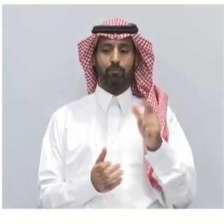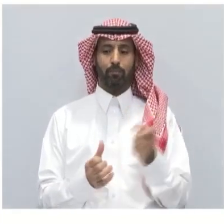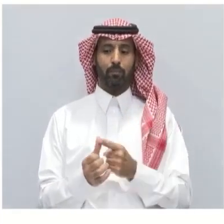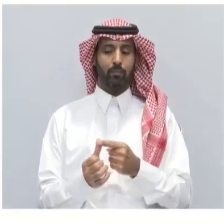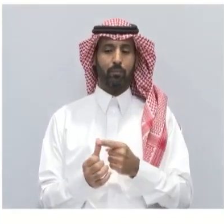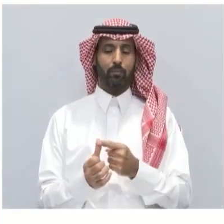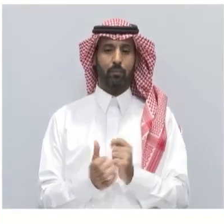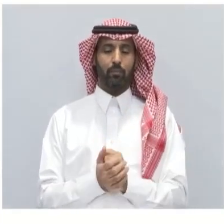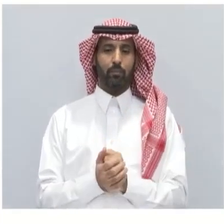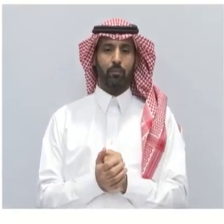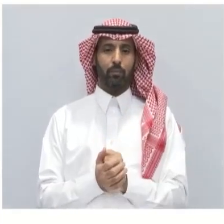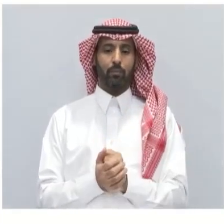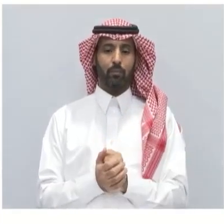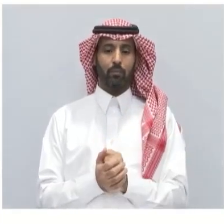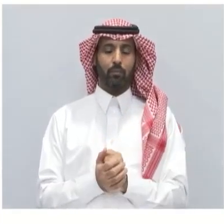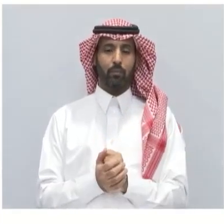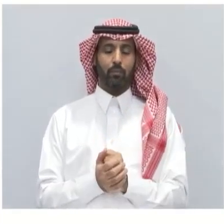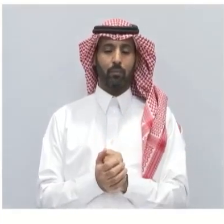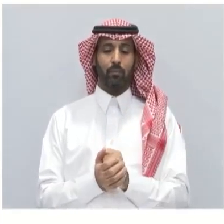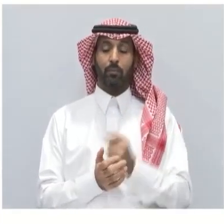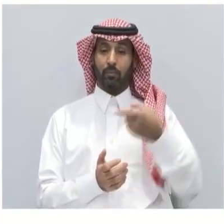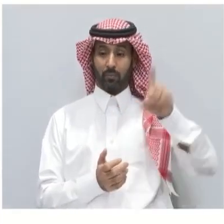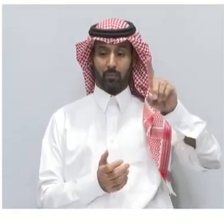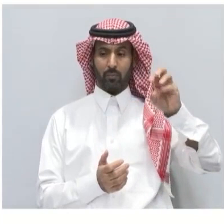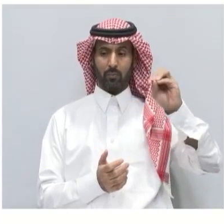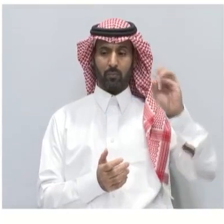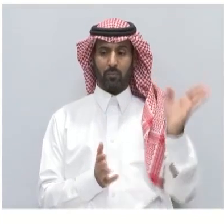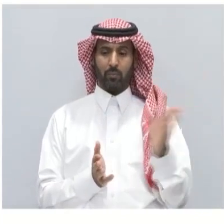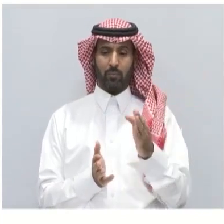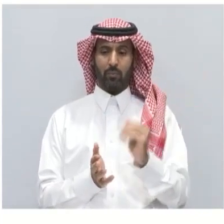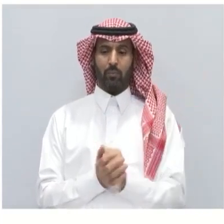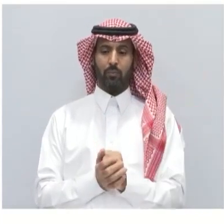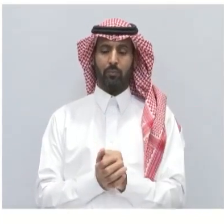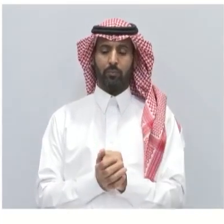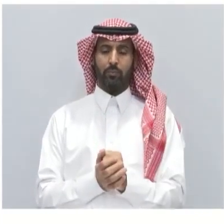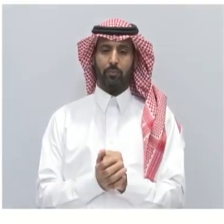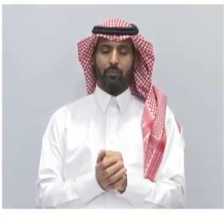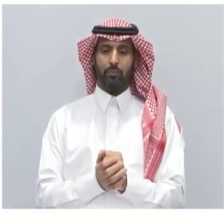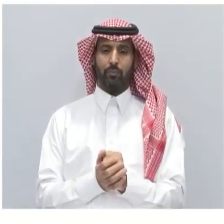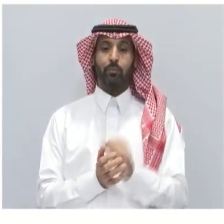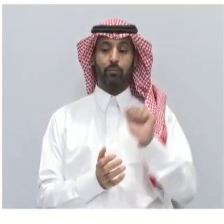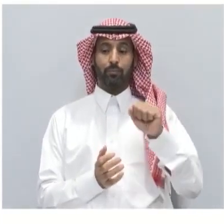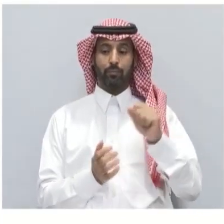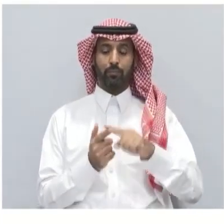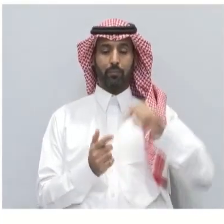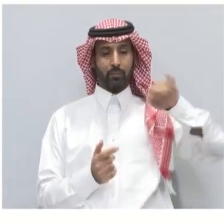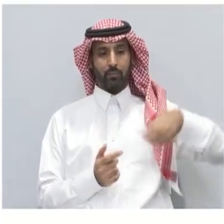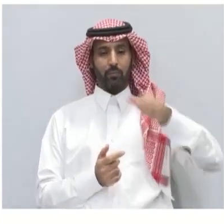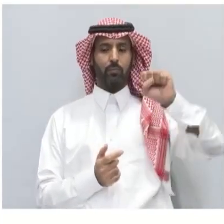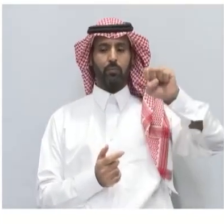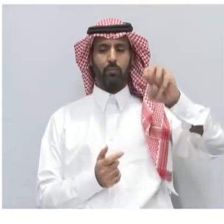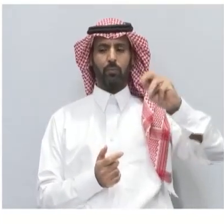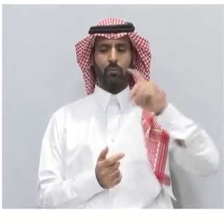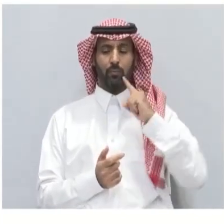Do they make a profile page for you? Jasim replied, yes, they